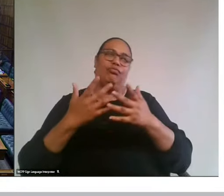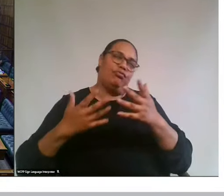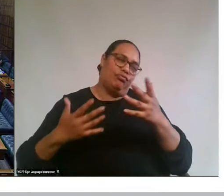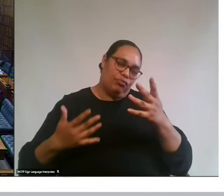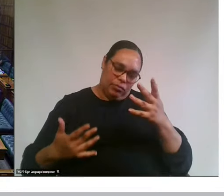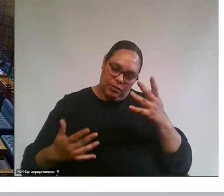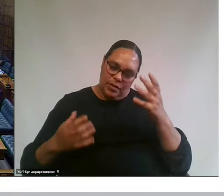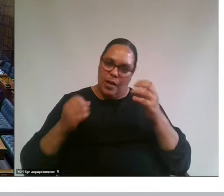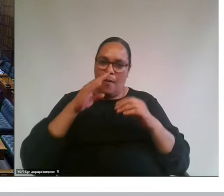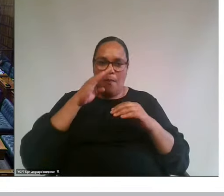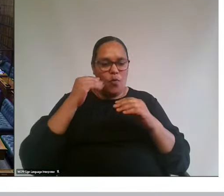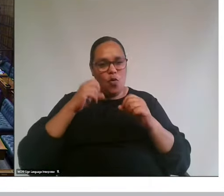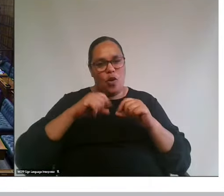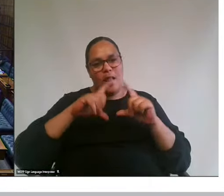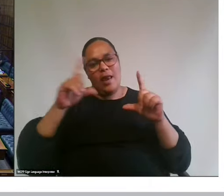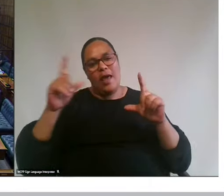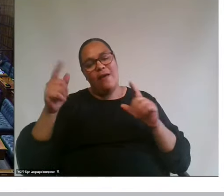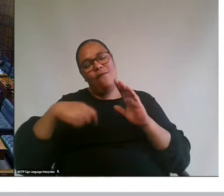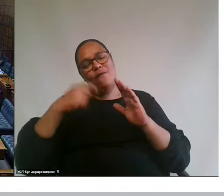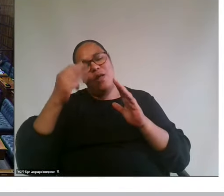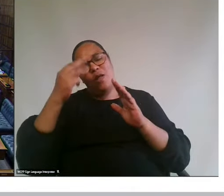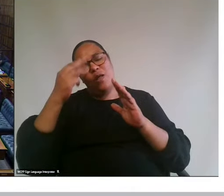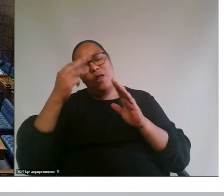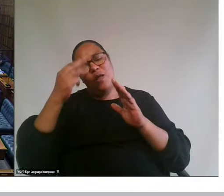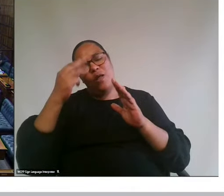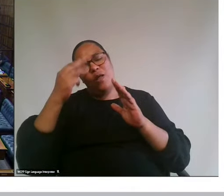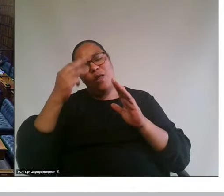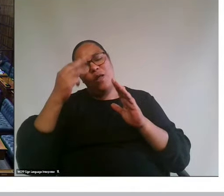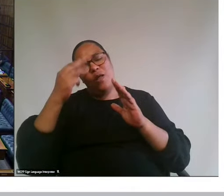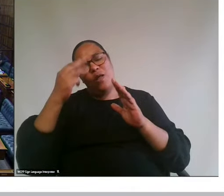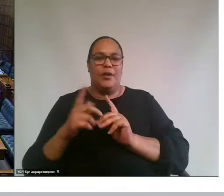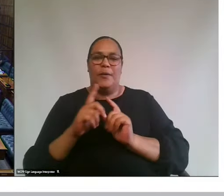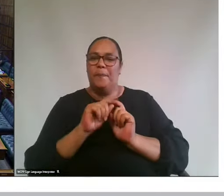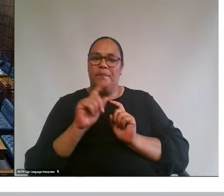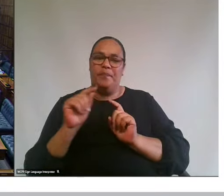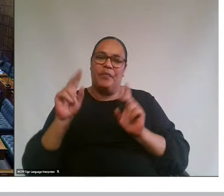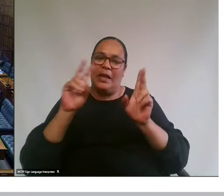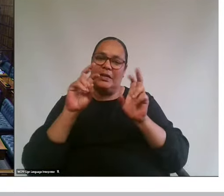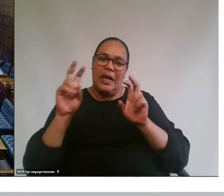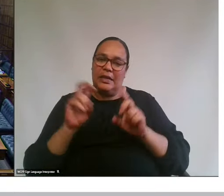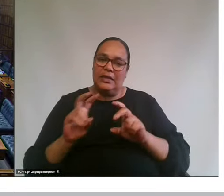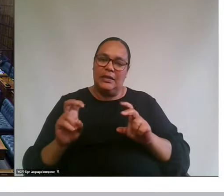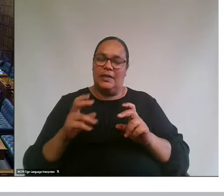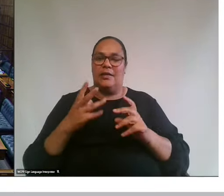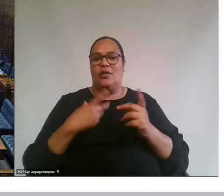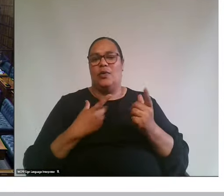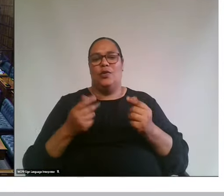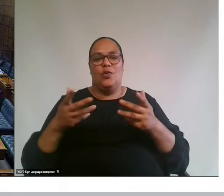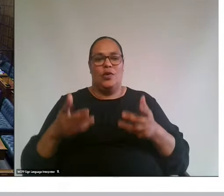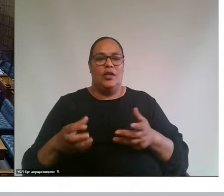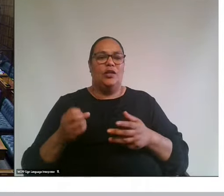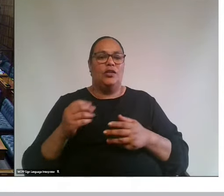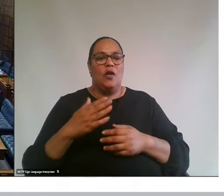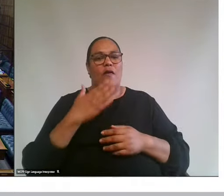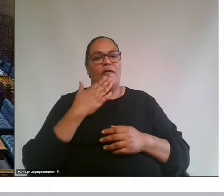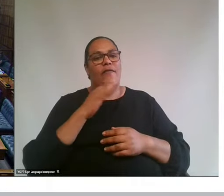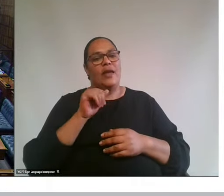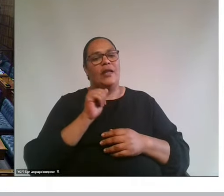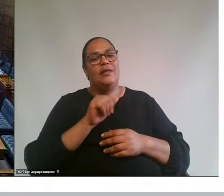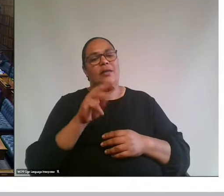Moonlighting film fixers so there's a whole lot and then some really interesting titles that are shot here so vsd